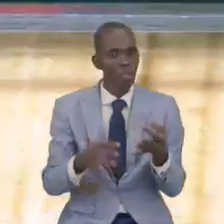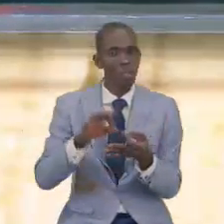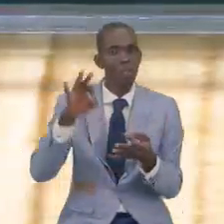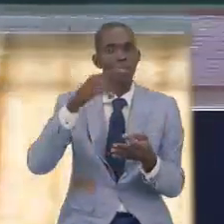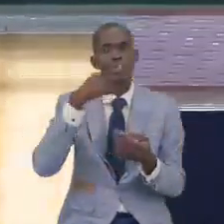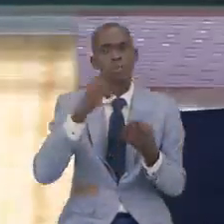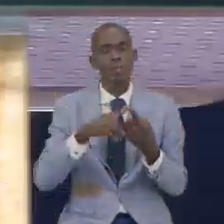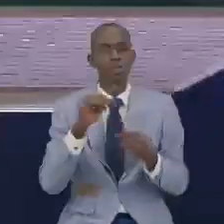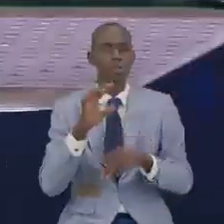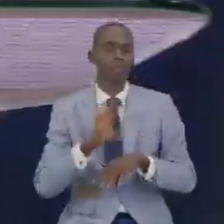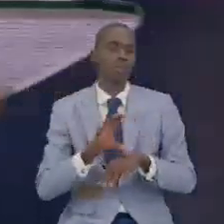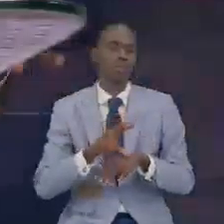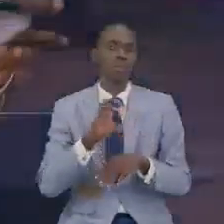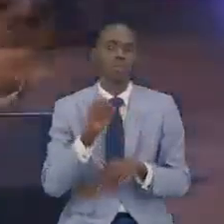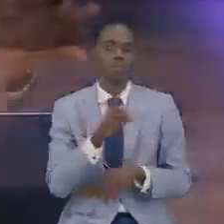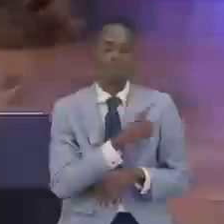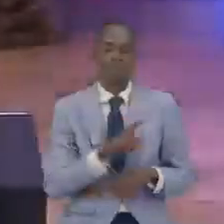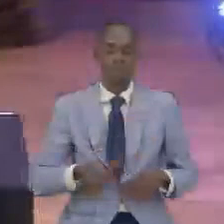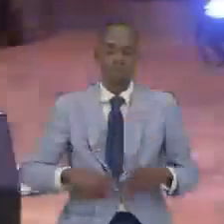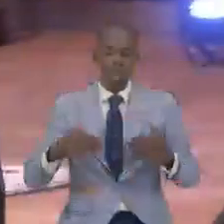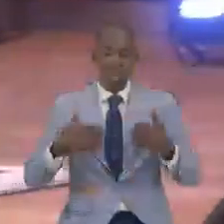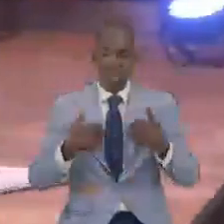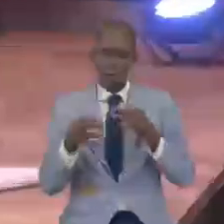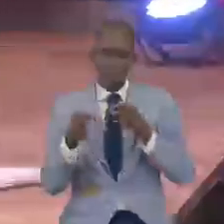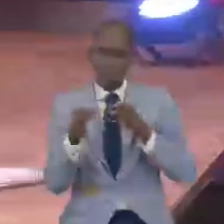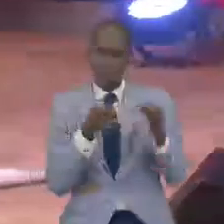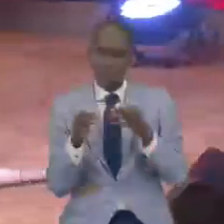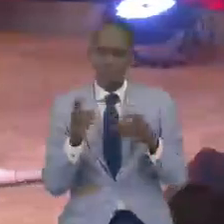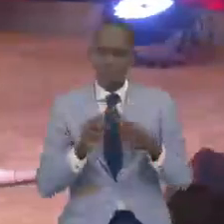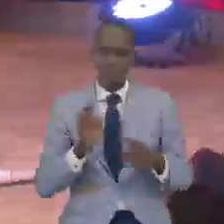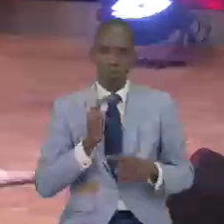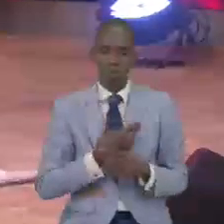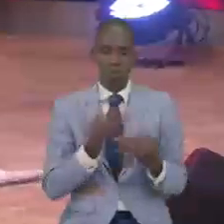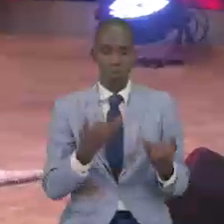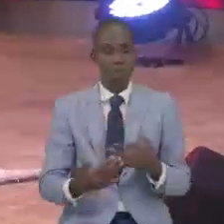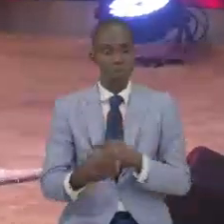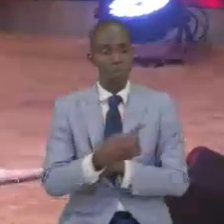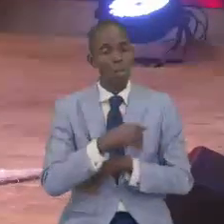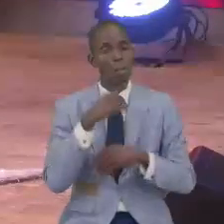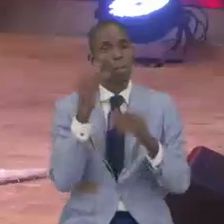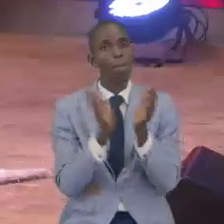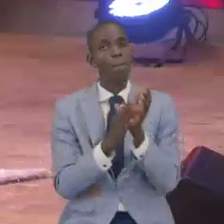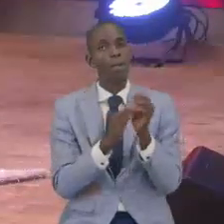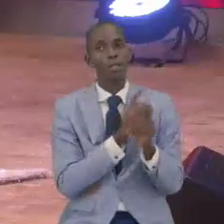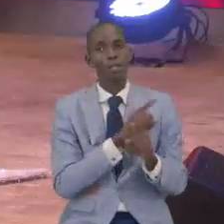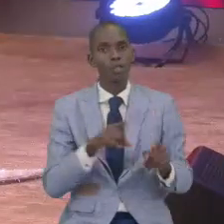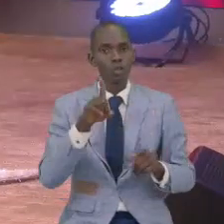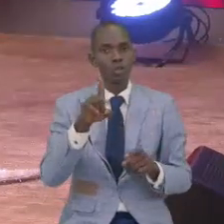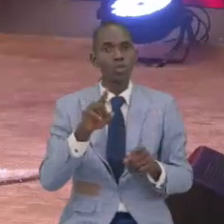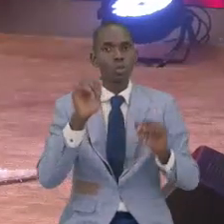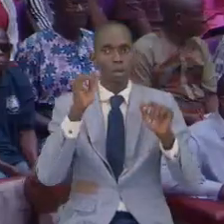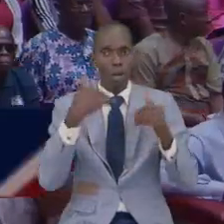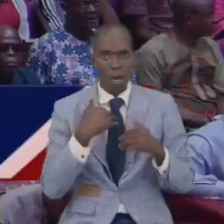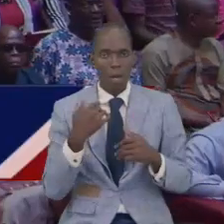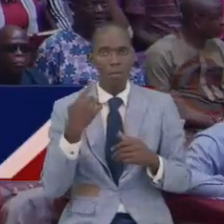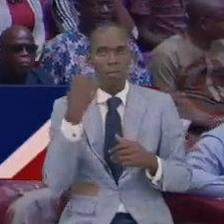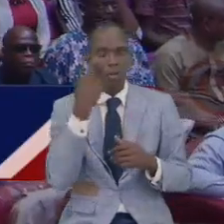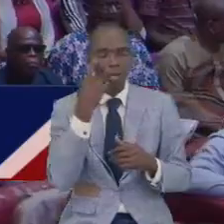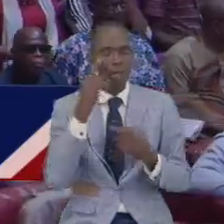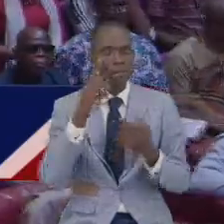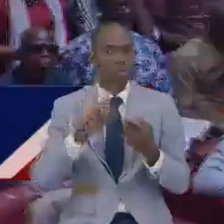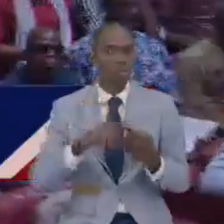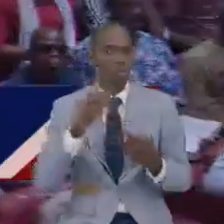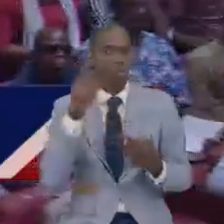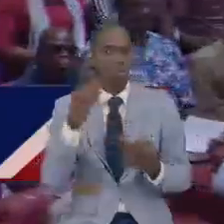unto the churches. The Lord has spoken to us today, and praise the Lord, you have ears to hear. And praise